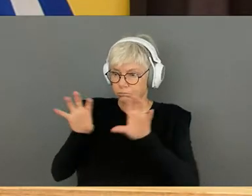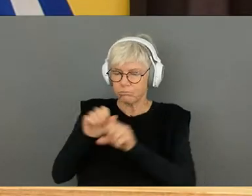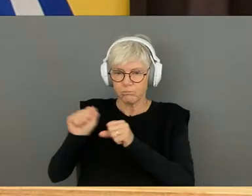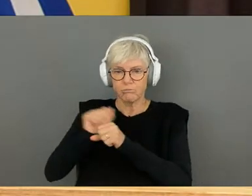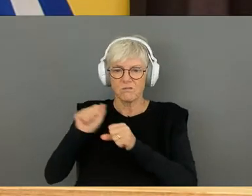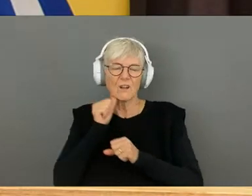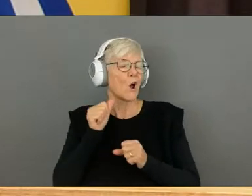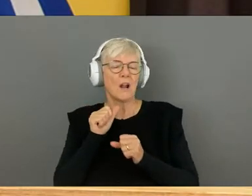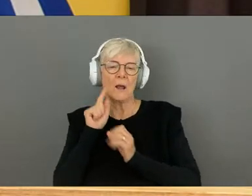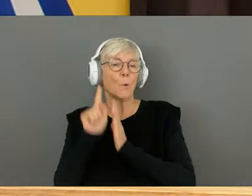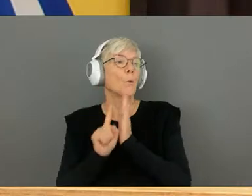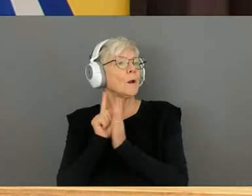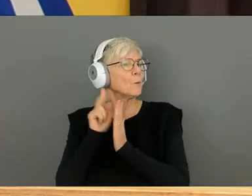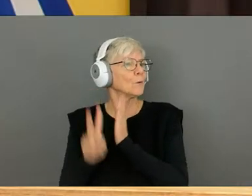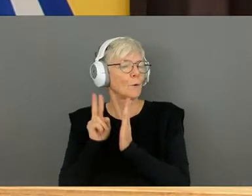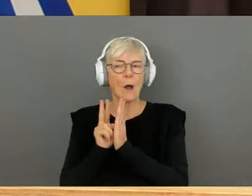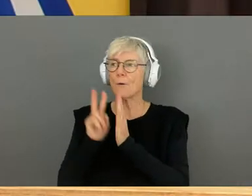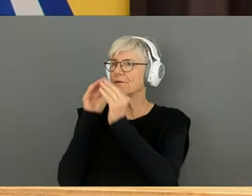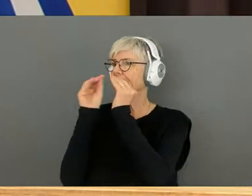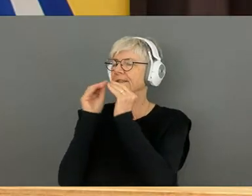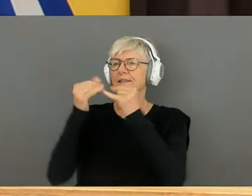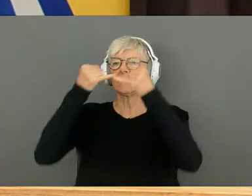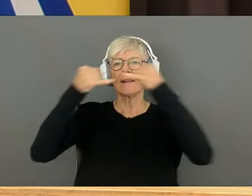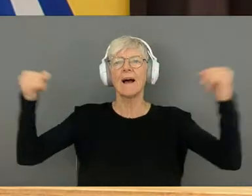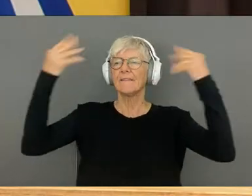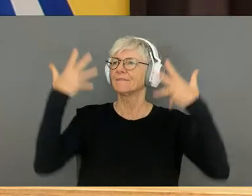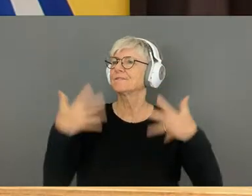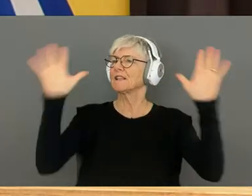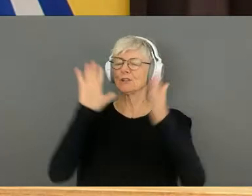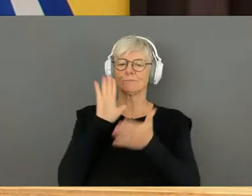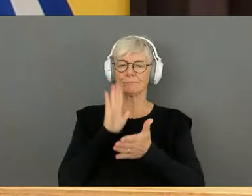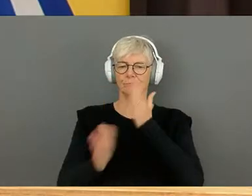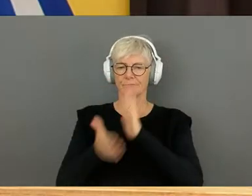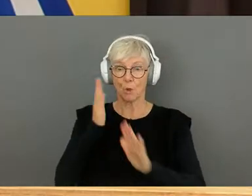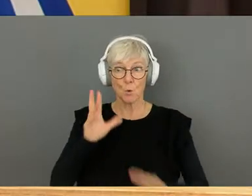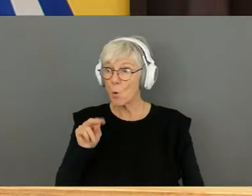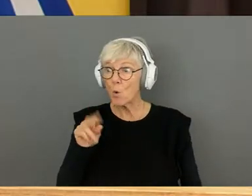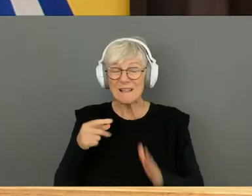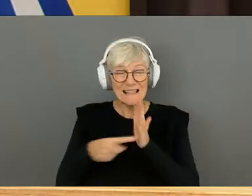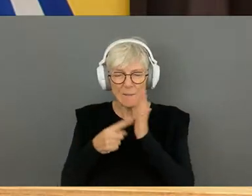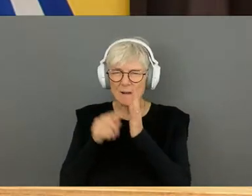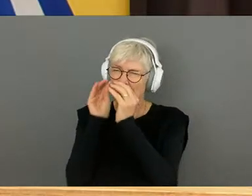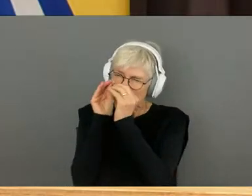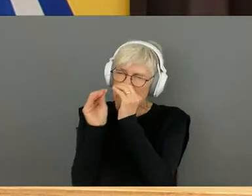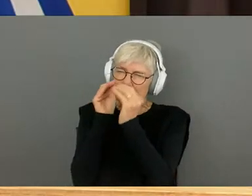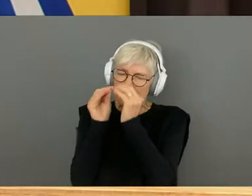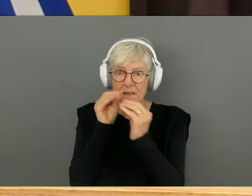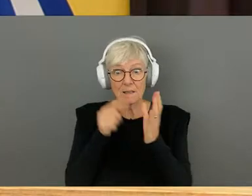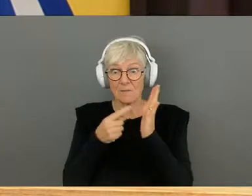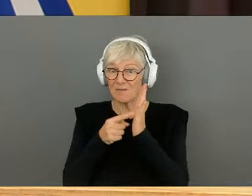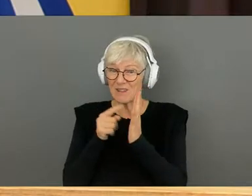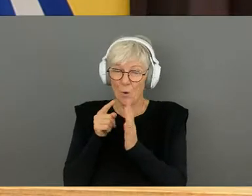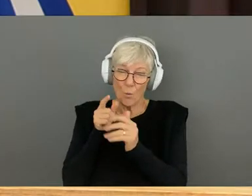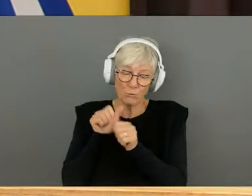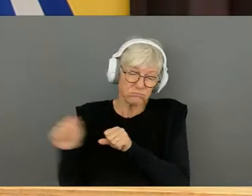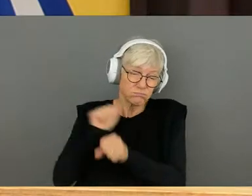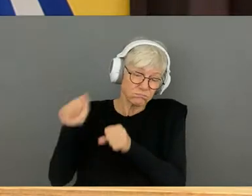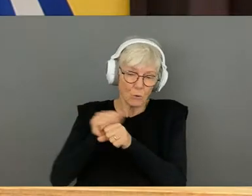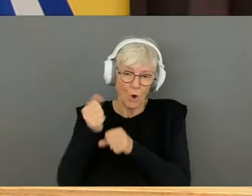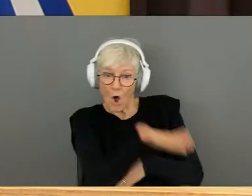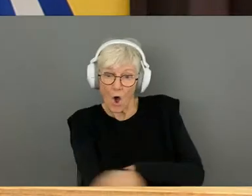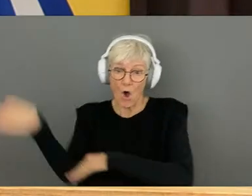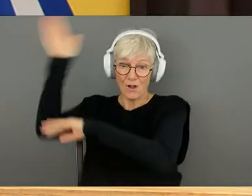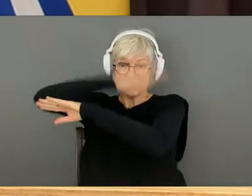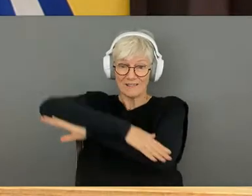hours to repair the lines. In some cases, it requires a full day. So it's